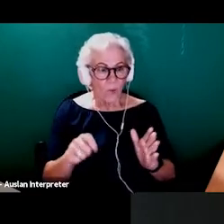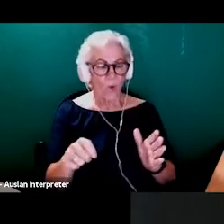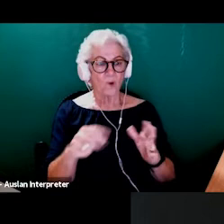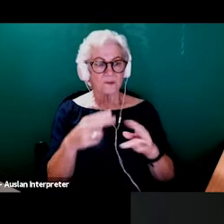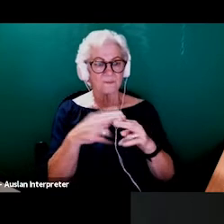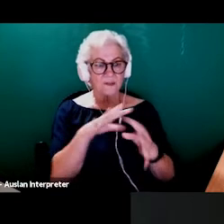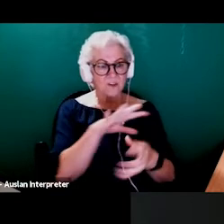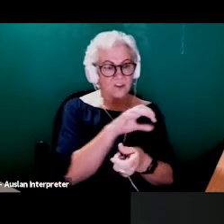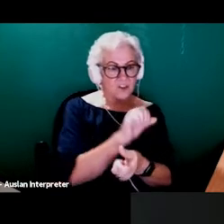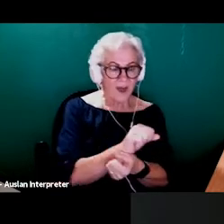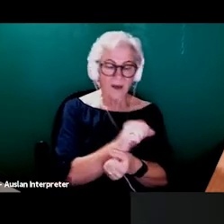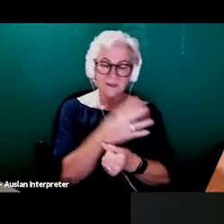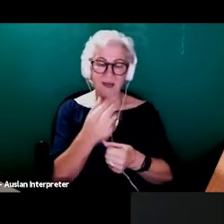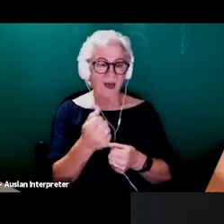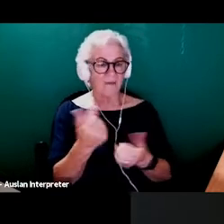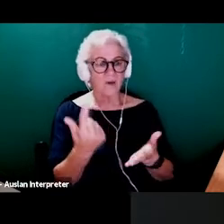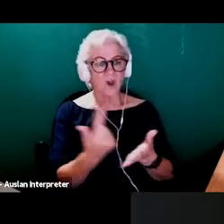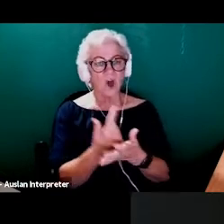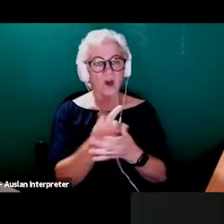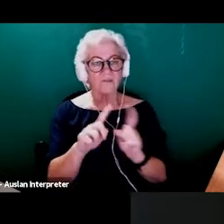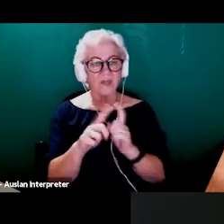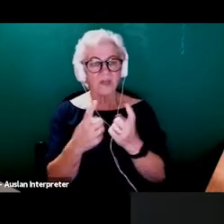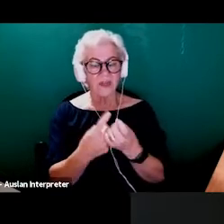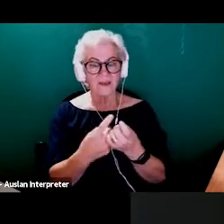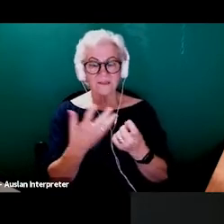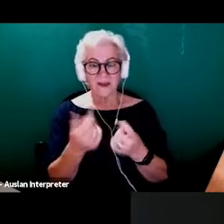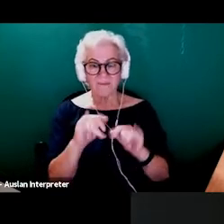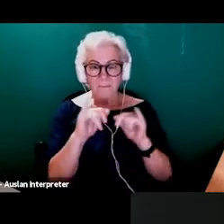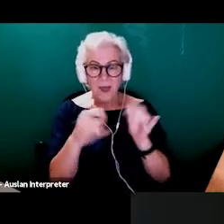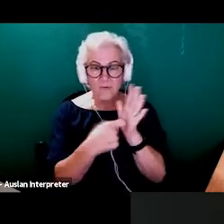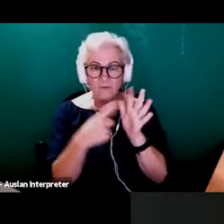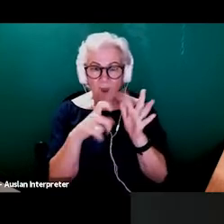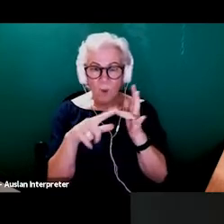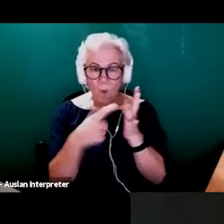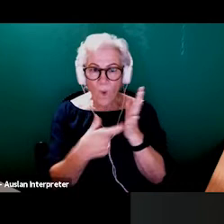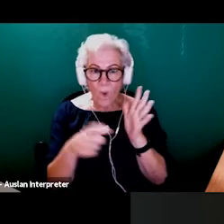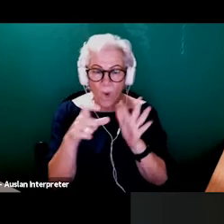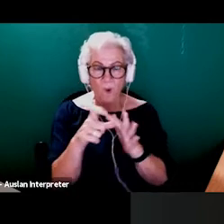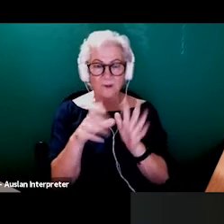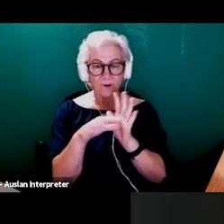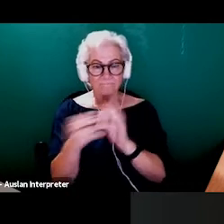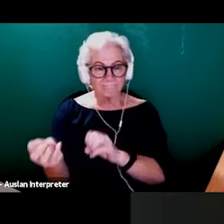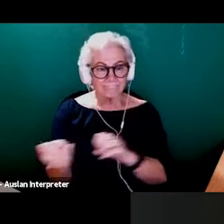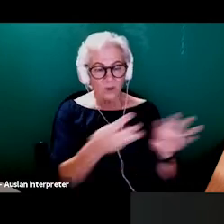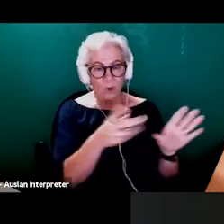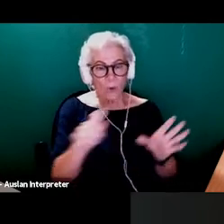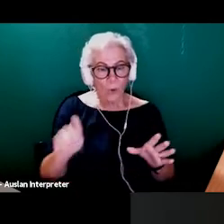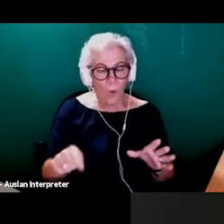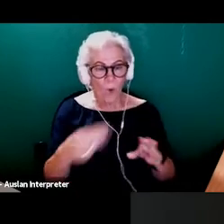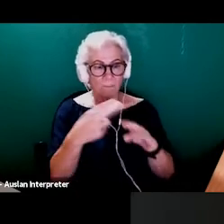adverse consequences of having a criminal record and of being incarcerated. And it was clearly